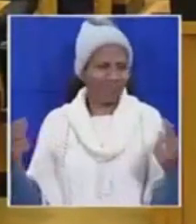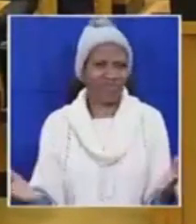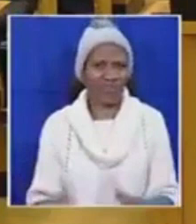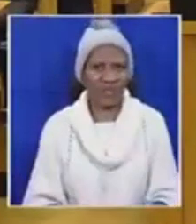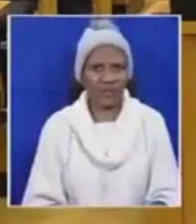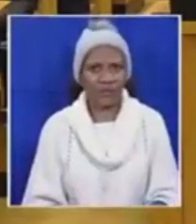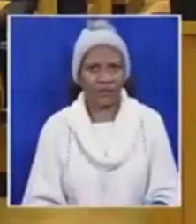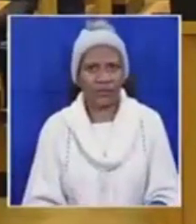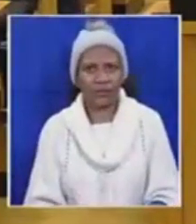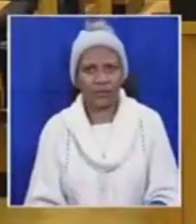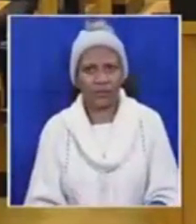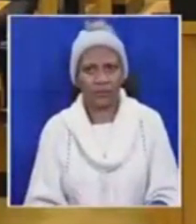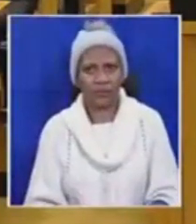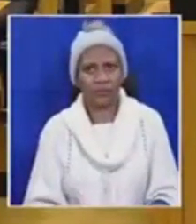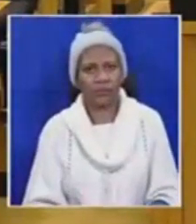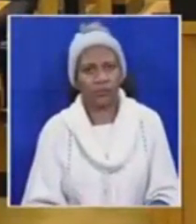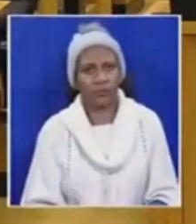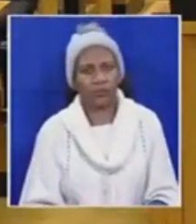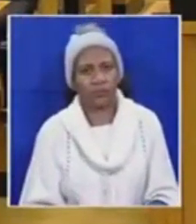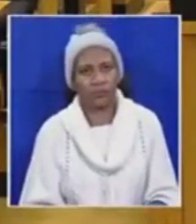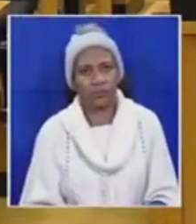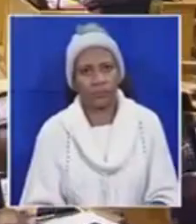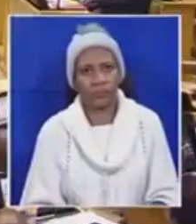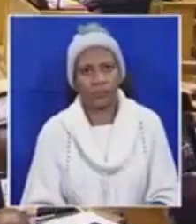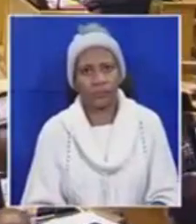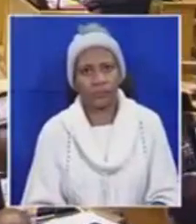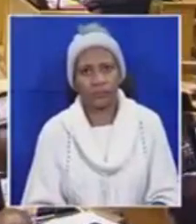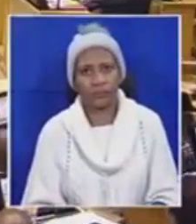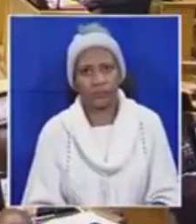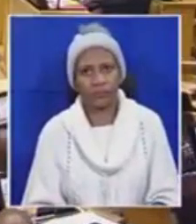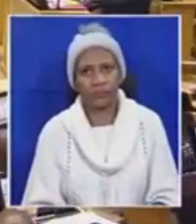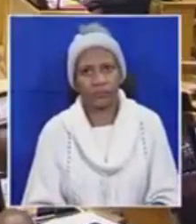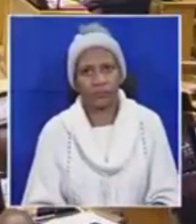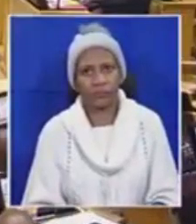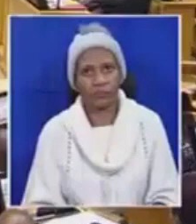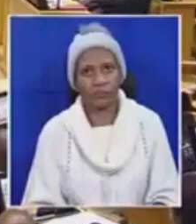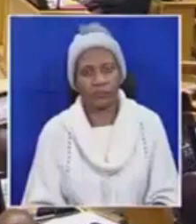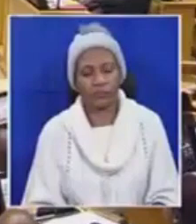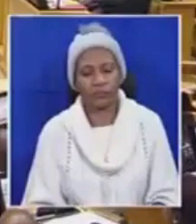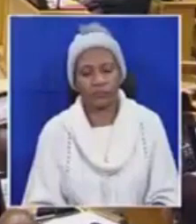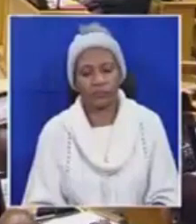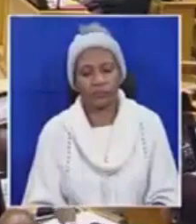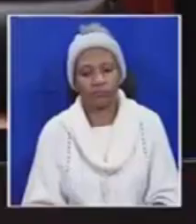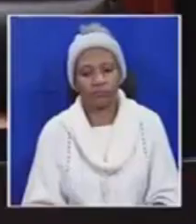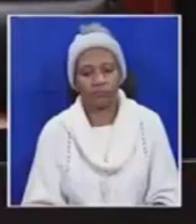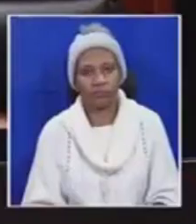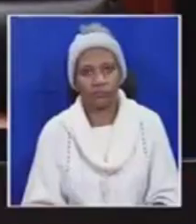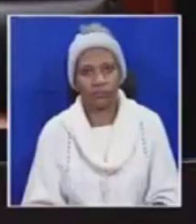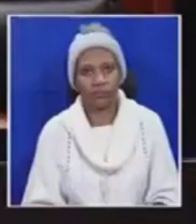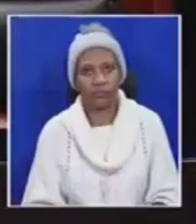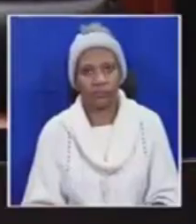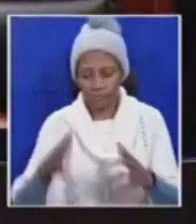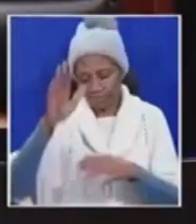PW Botha stooge at the podium. Chair. Thank you, Honourable Point of order, Member.